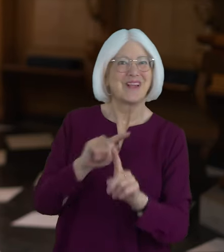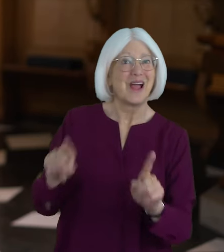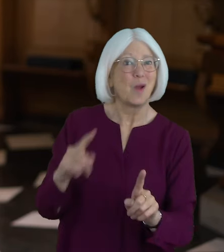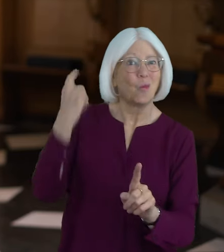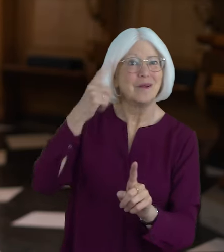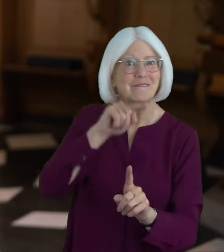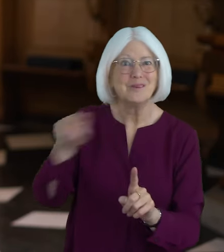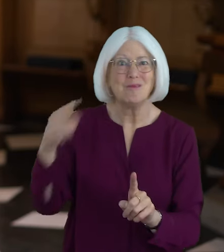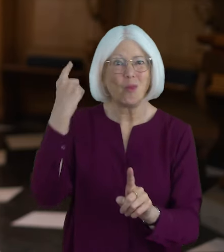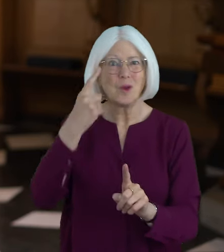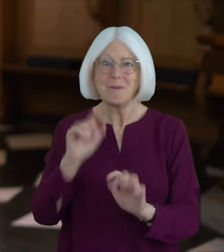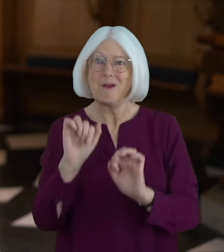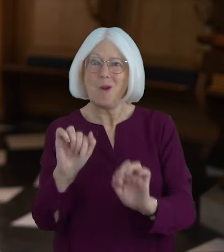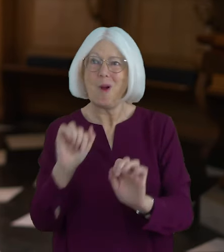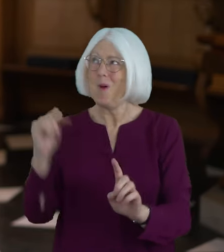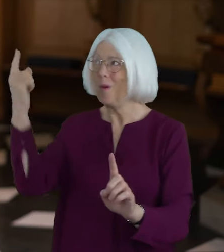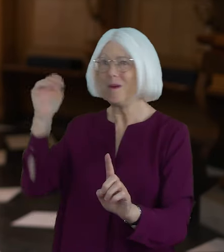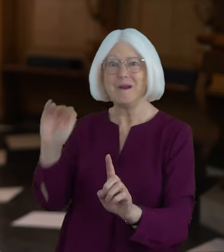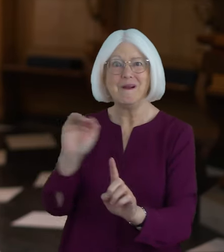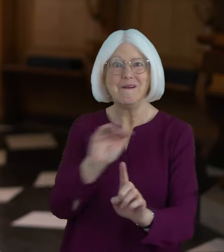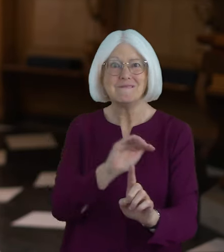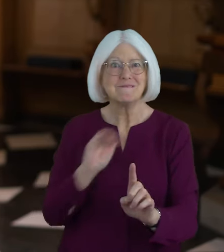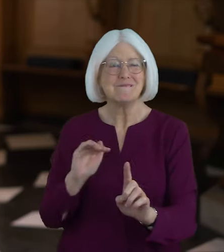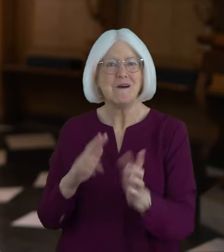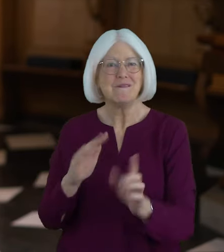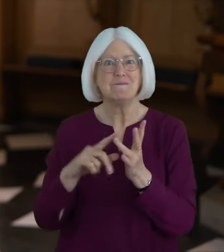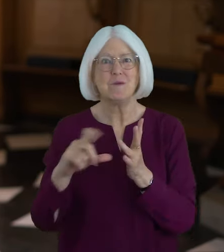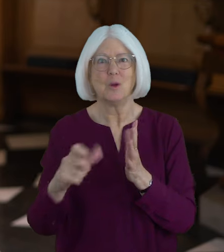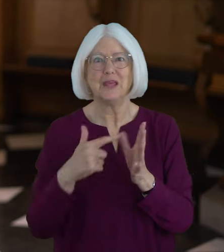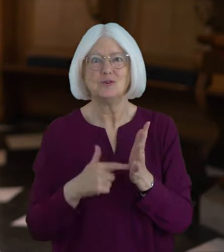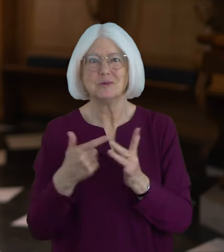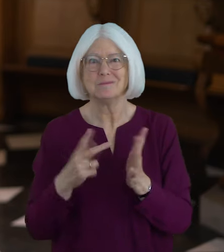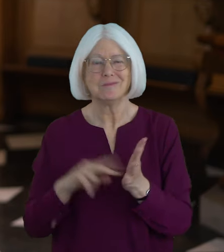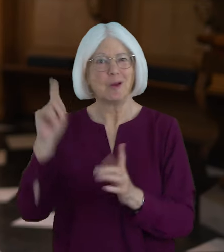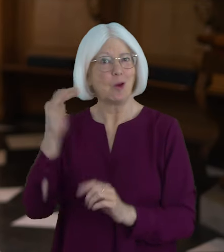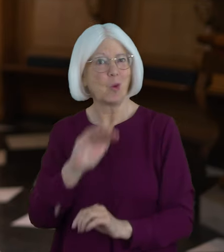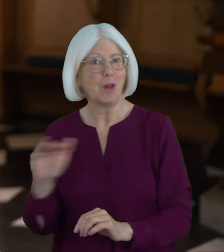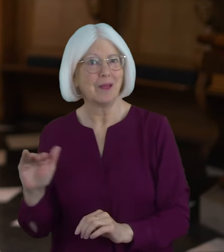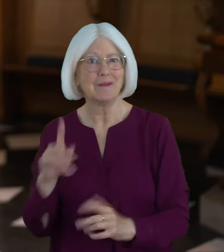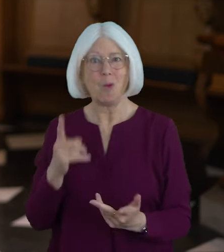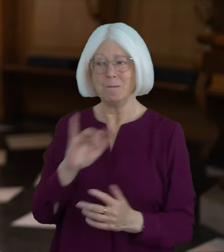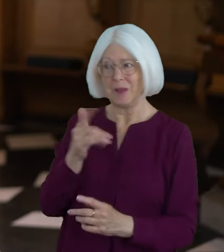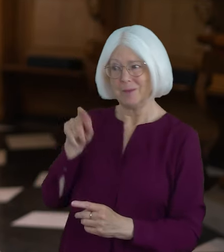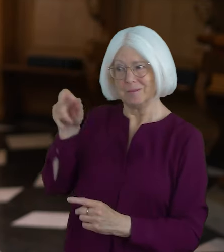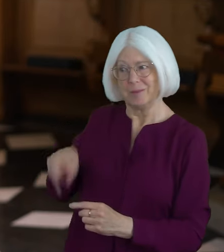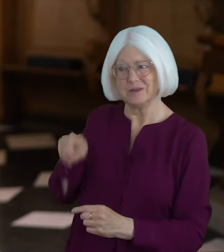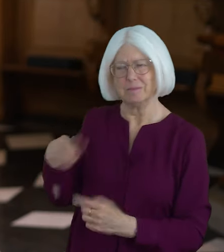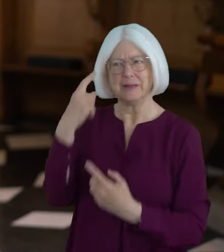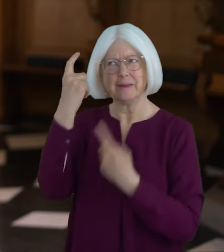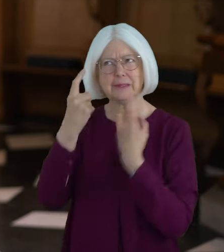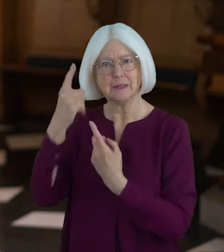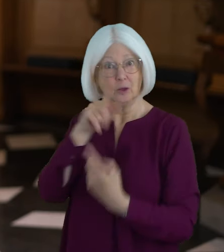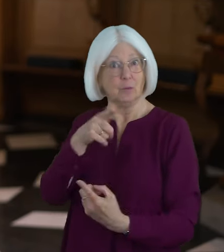I wonder if you've ever thought about your own vocation, how God calls you. Or maybe you've encouraged or supported